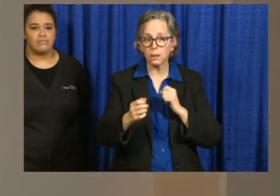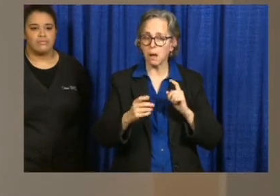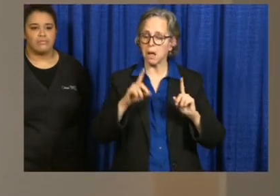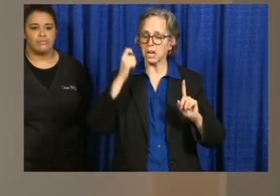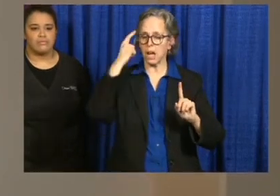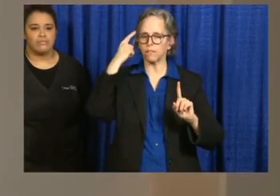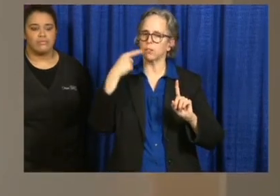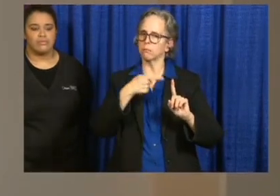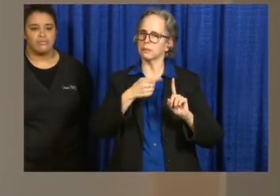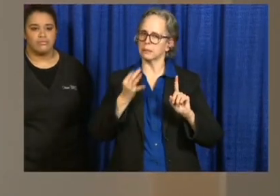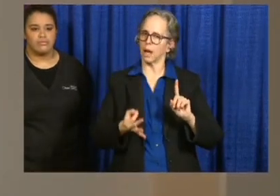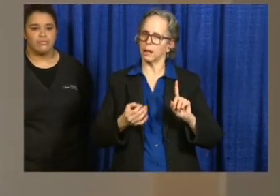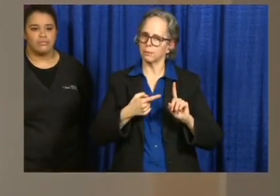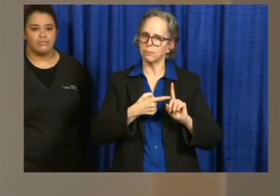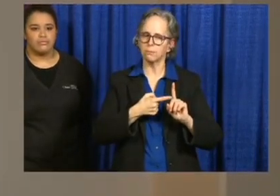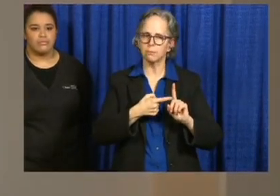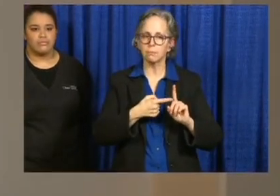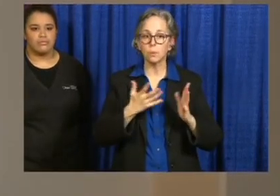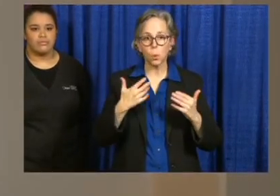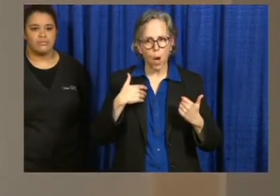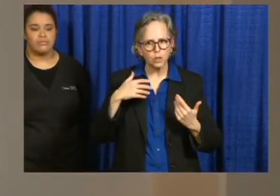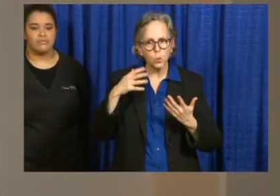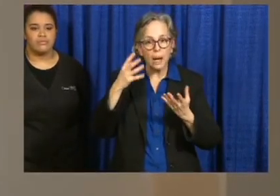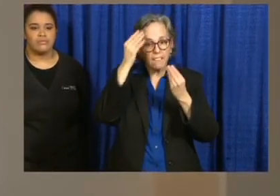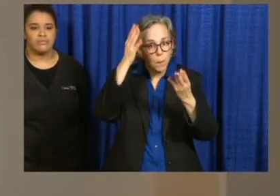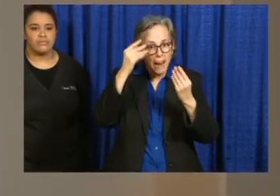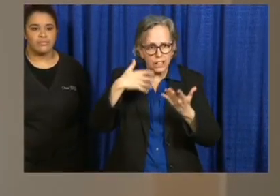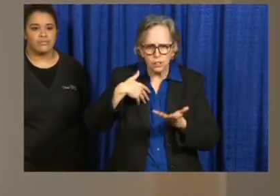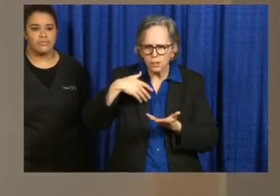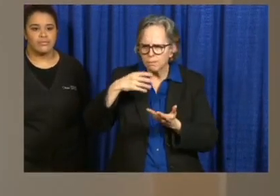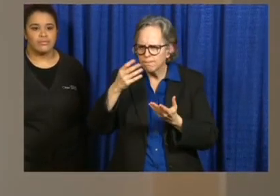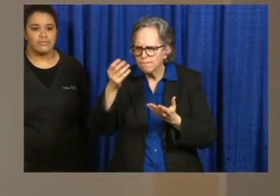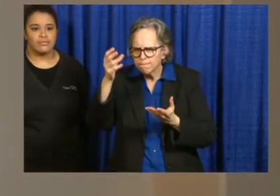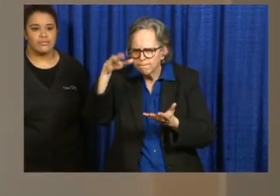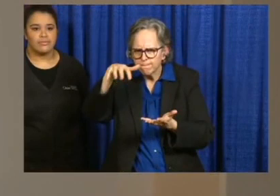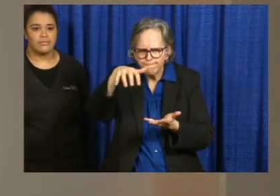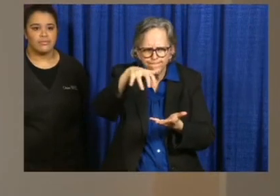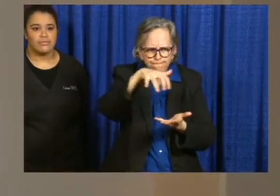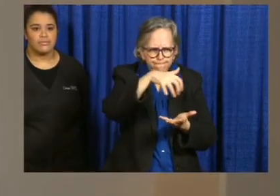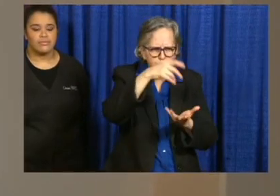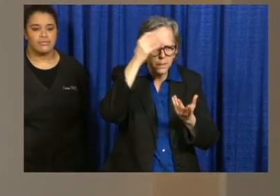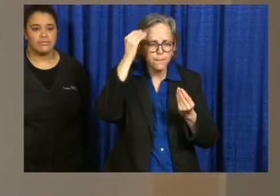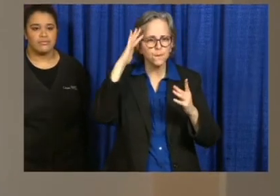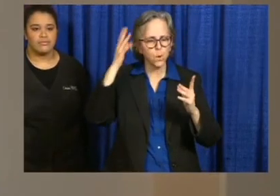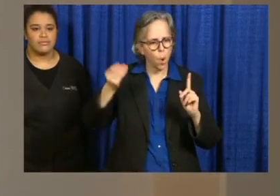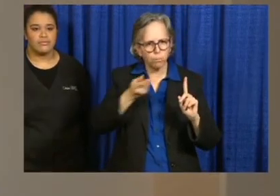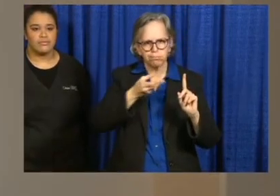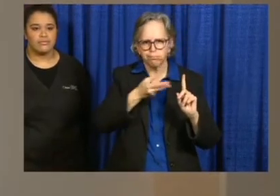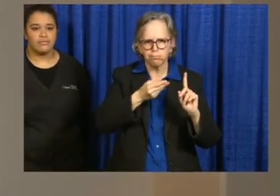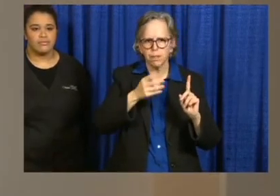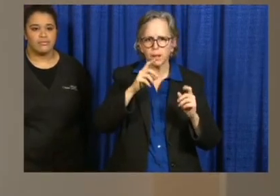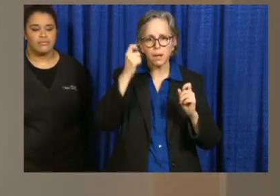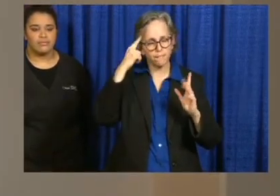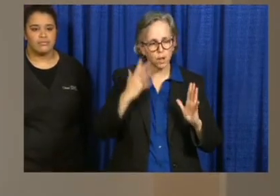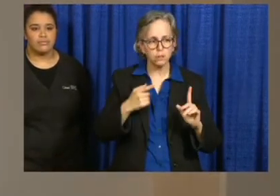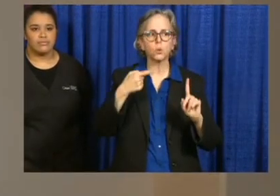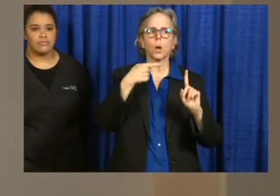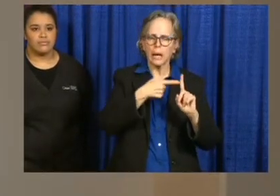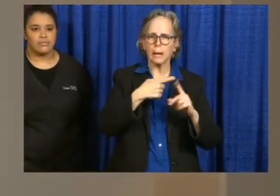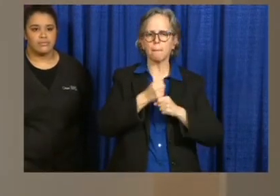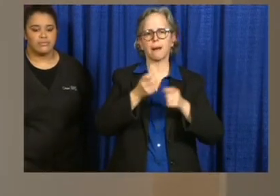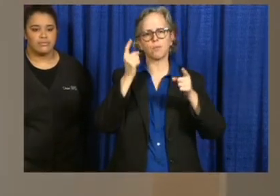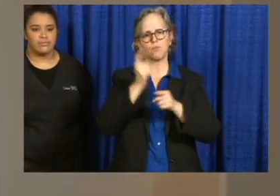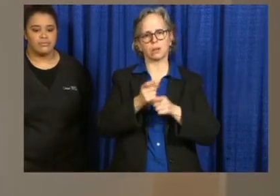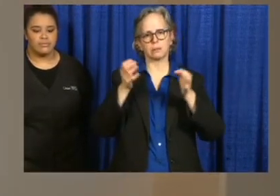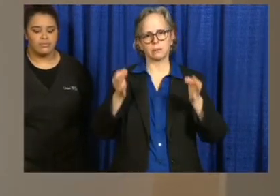information and get it to the governor as soon as we can, so that we are making informed decisions based on what we're hearing out there on the ground. So